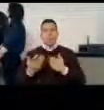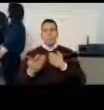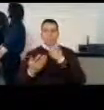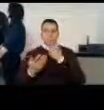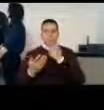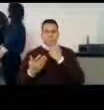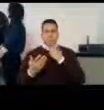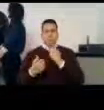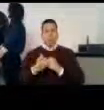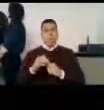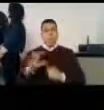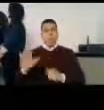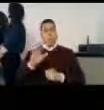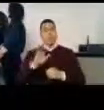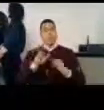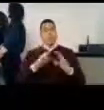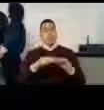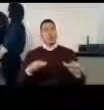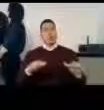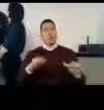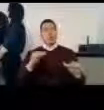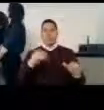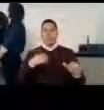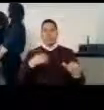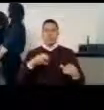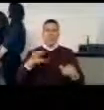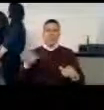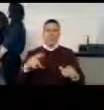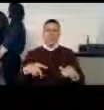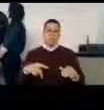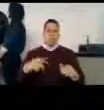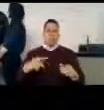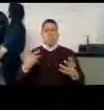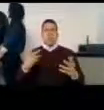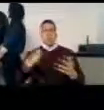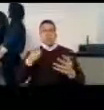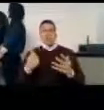lot, because most of your children probably have those diagnoses today.